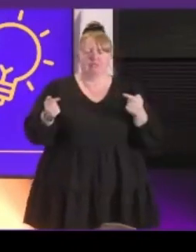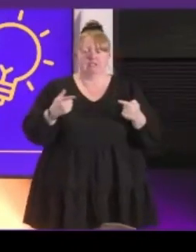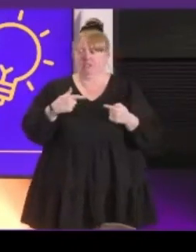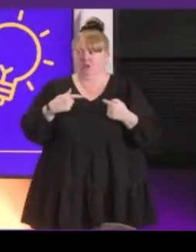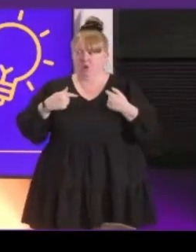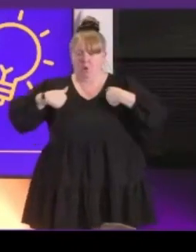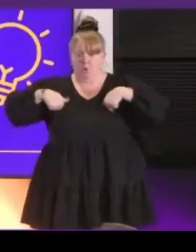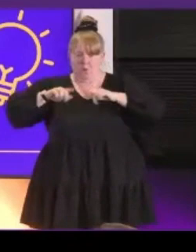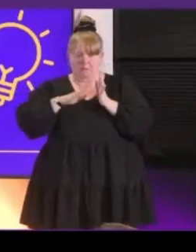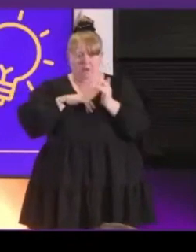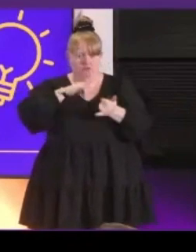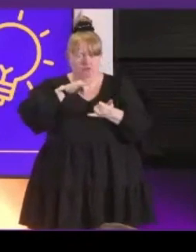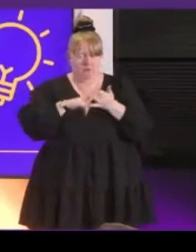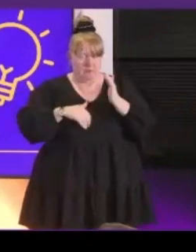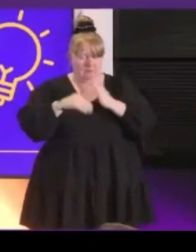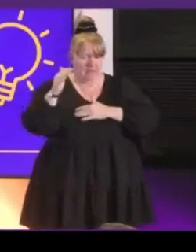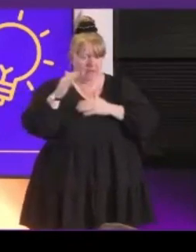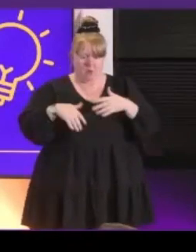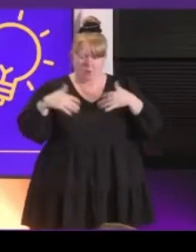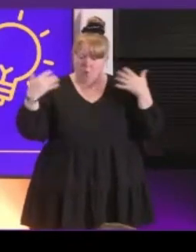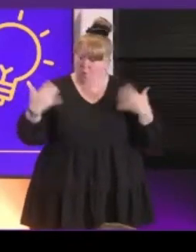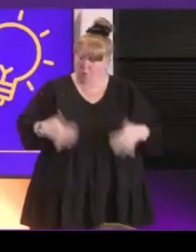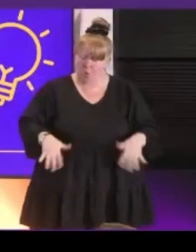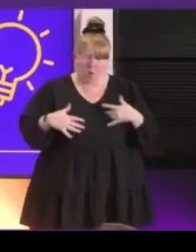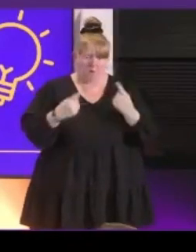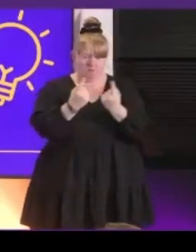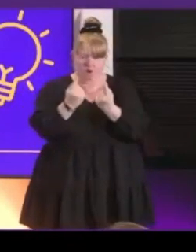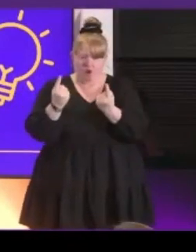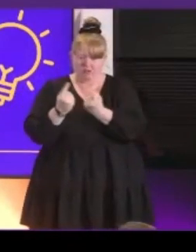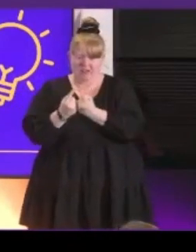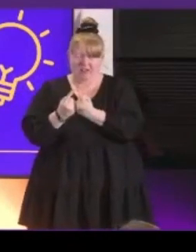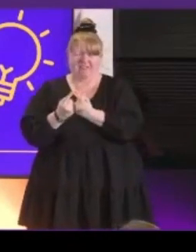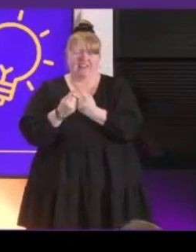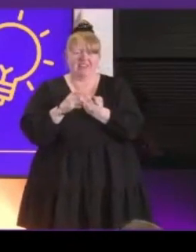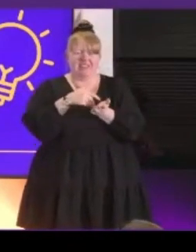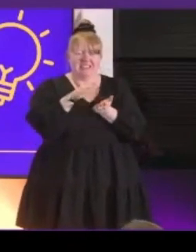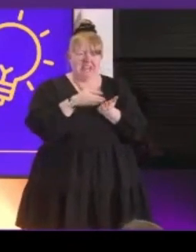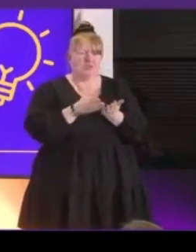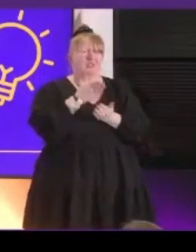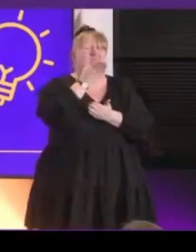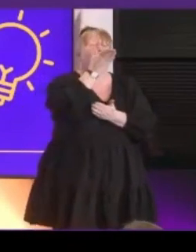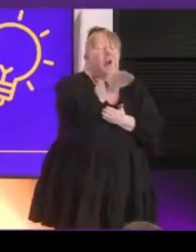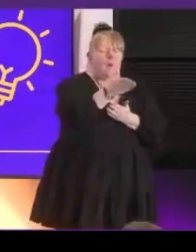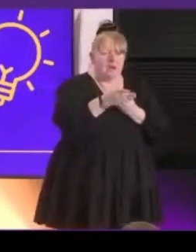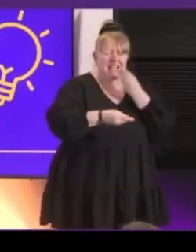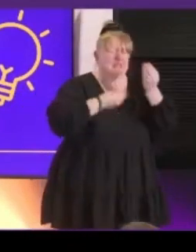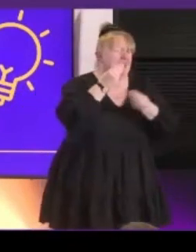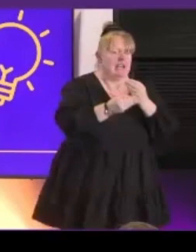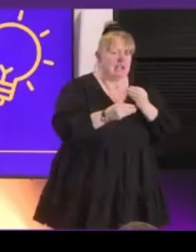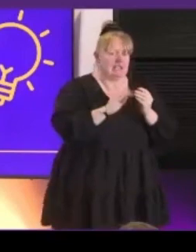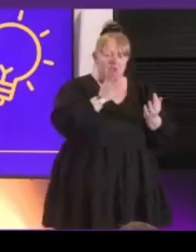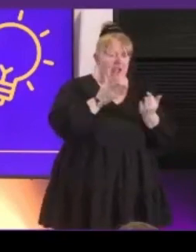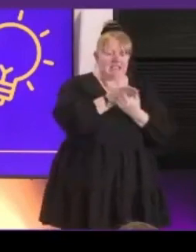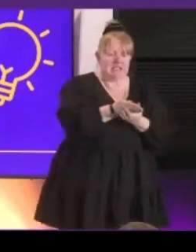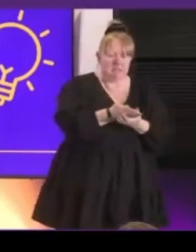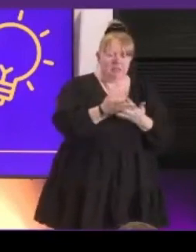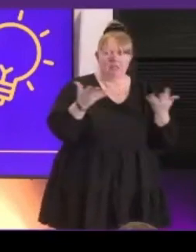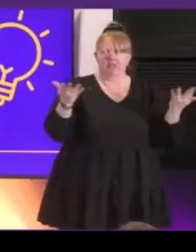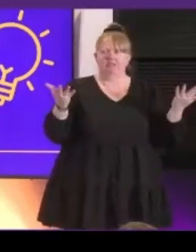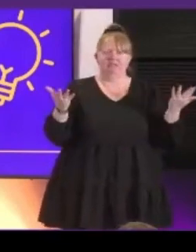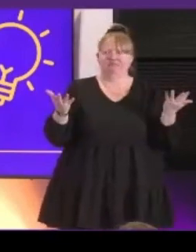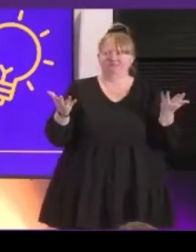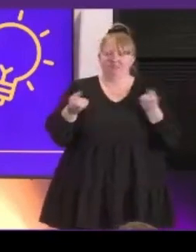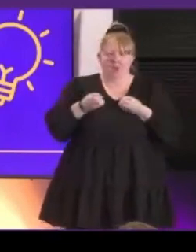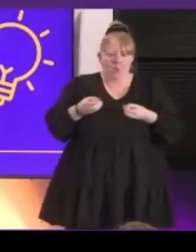product, and then the social media team goes out and tweets about it in an inaccessible way. It's just cringe. it's just ridiculous. Yeah? It's cringe. It's a great